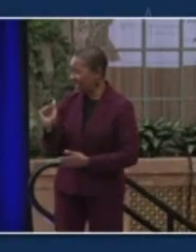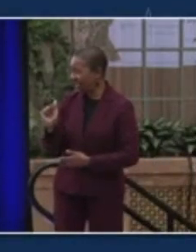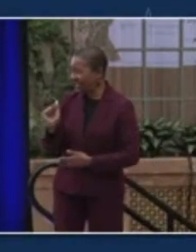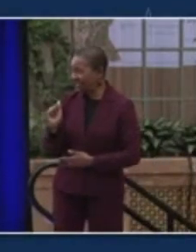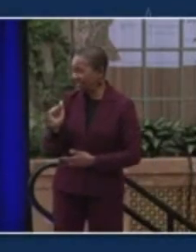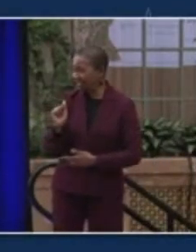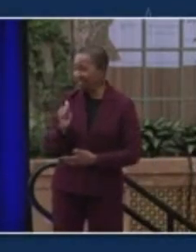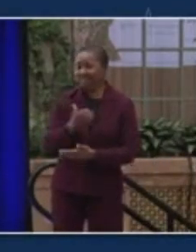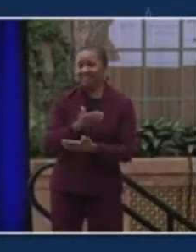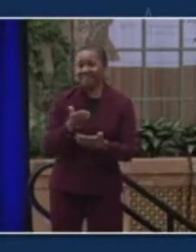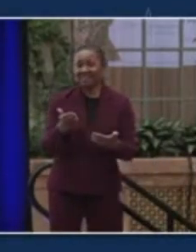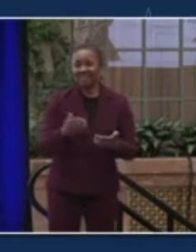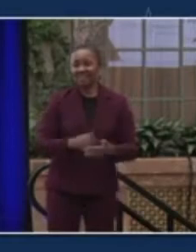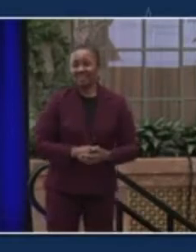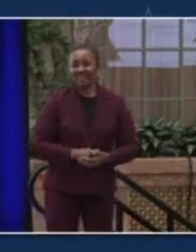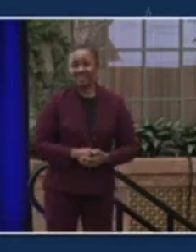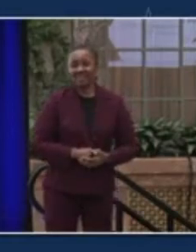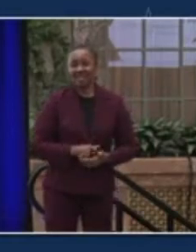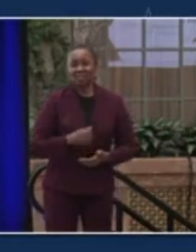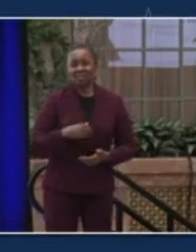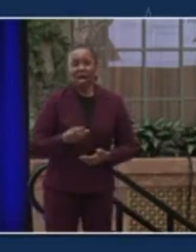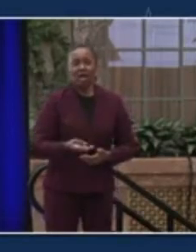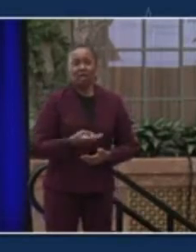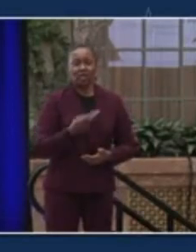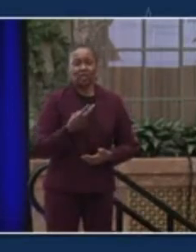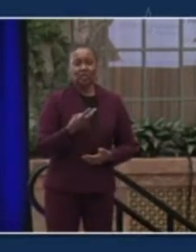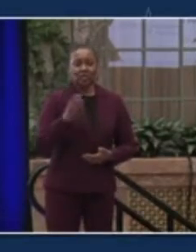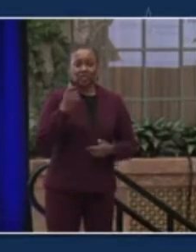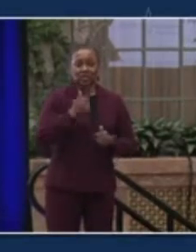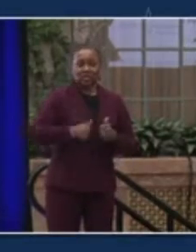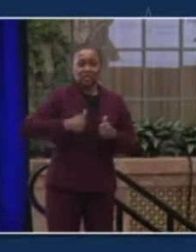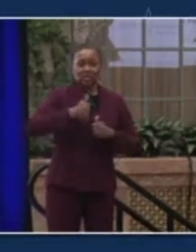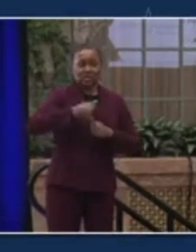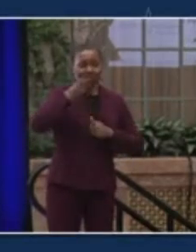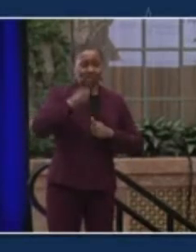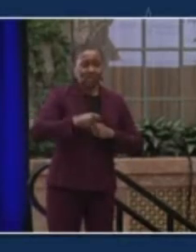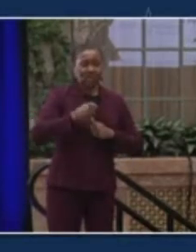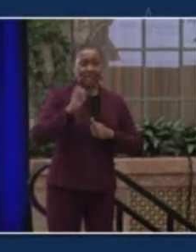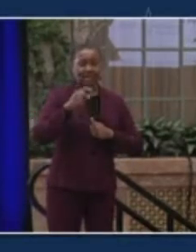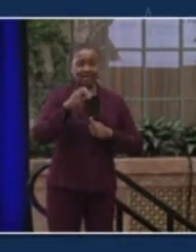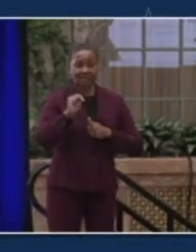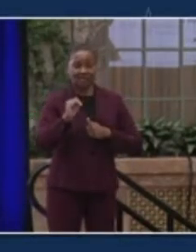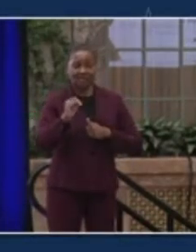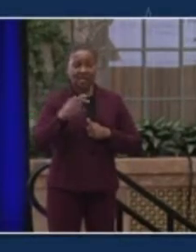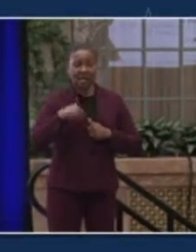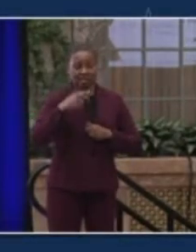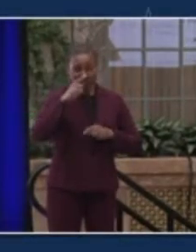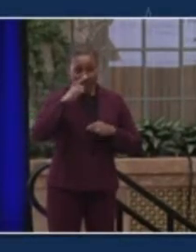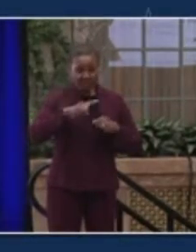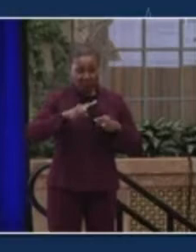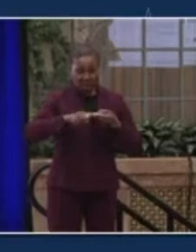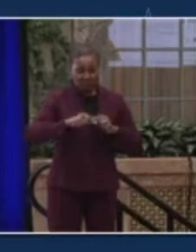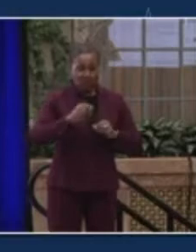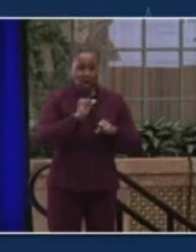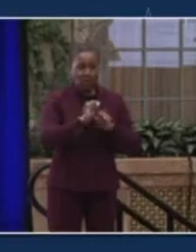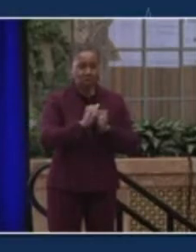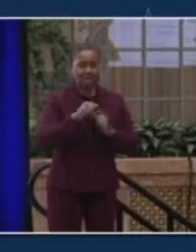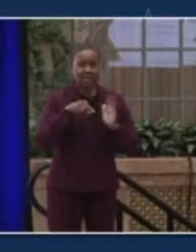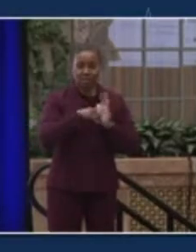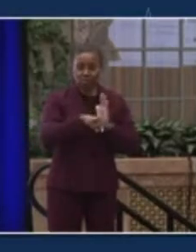Mayor Lori Lightfoot, Chief Judge Timothy Evans, Leader Maddie Hunter, my friend who I get to work with in